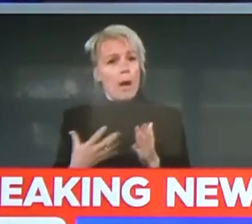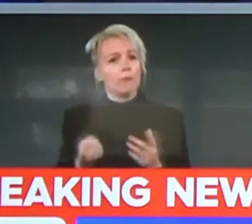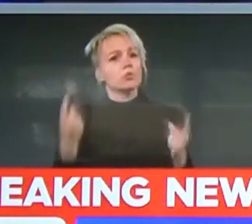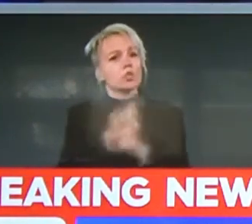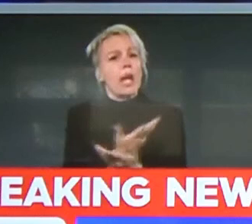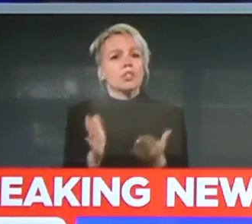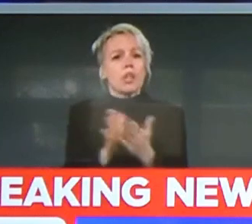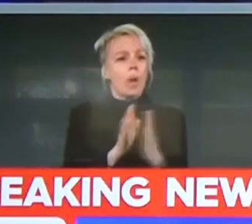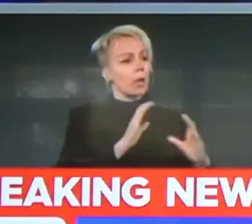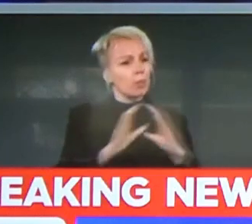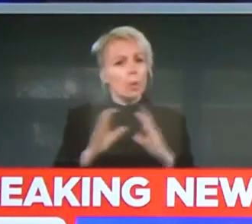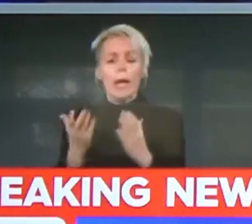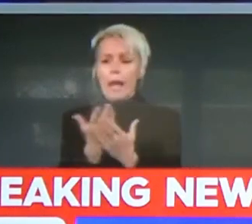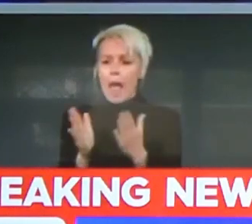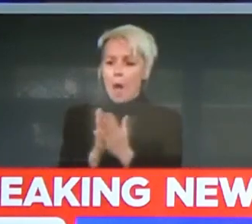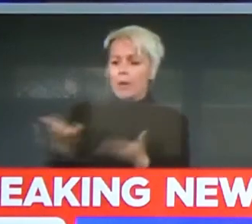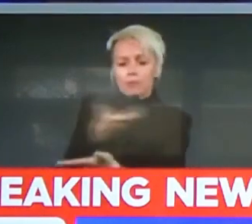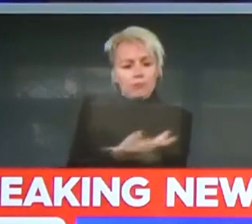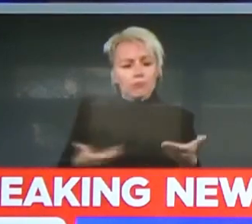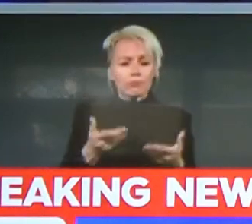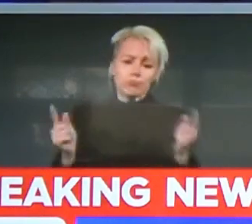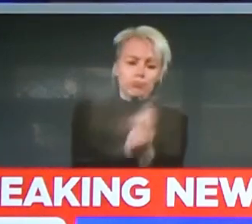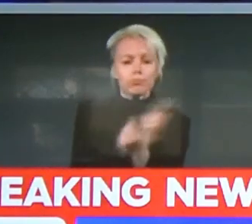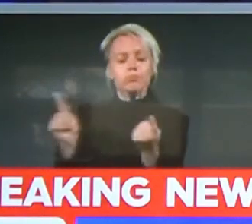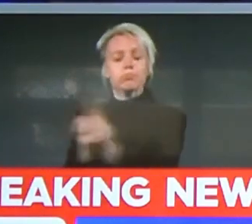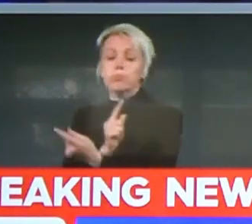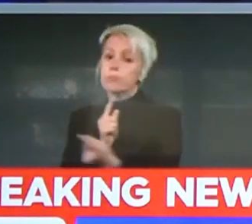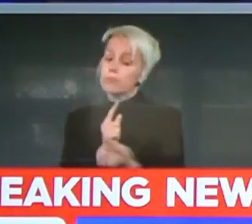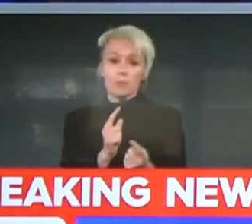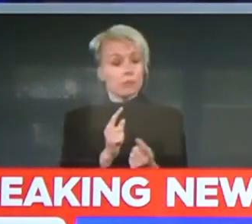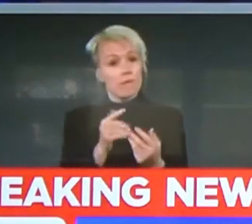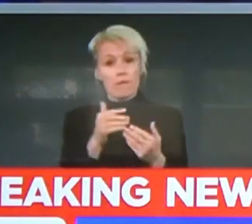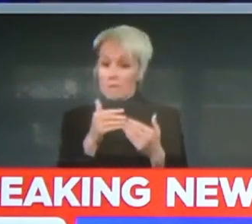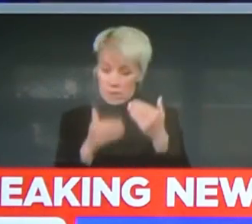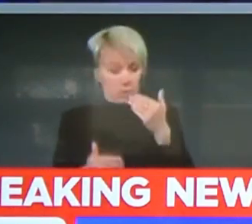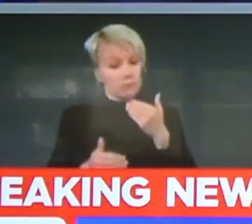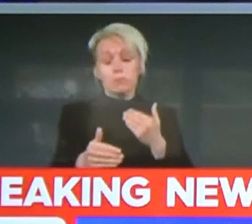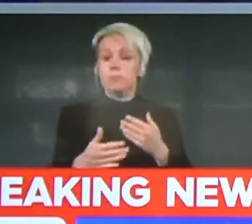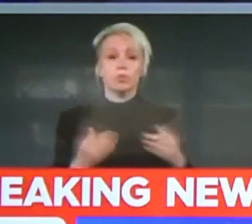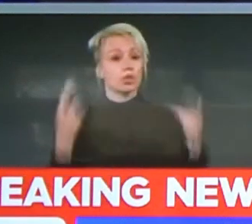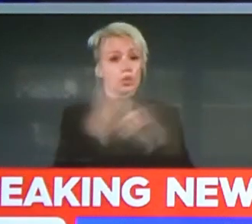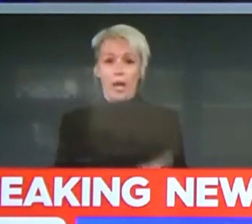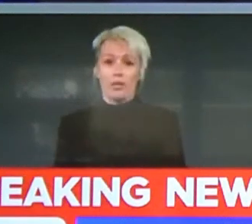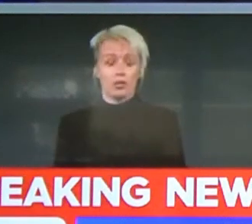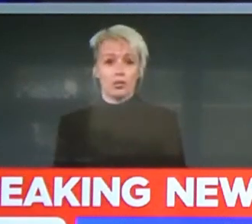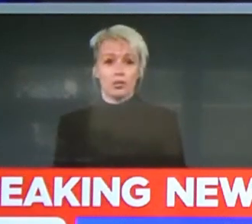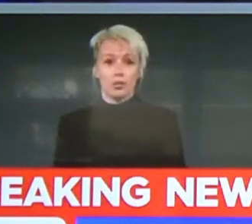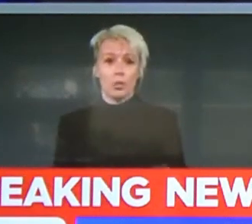beings in our society for quite a long time. This virus will be with us for some time. We have to all think